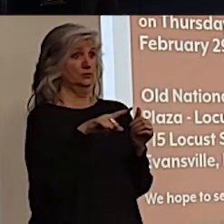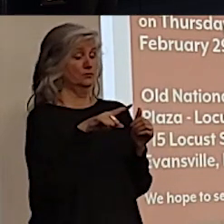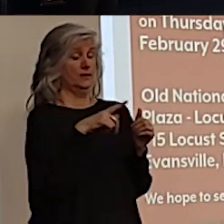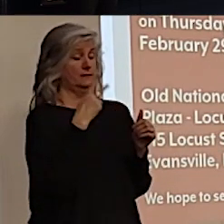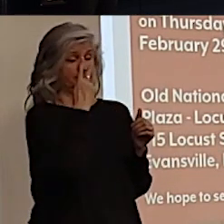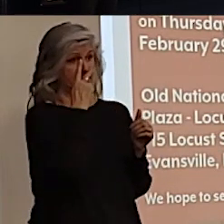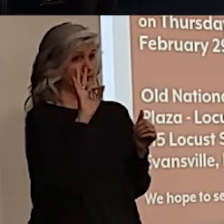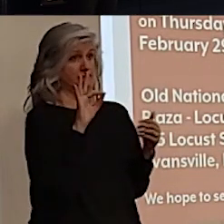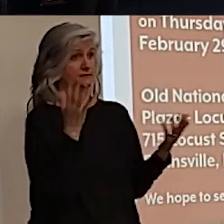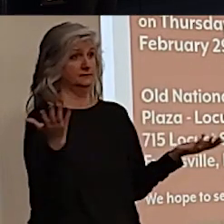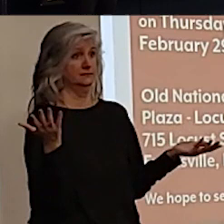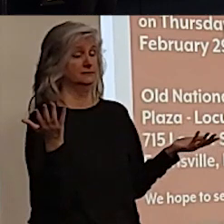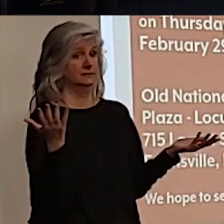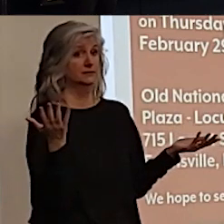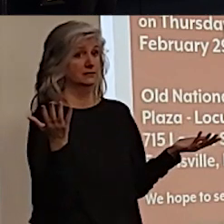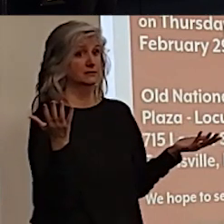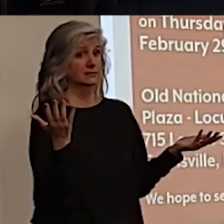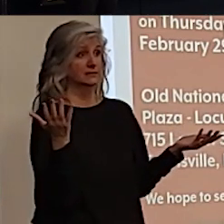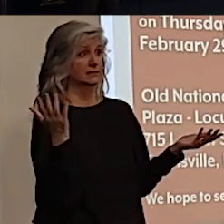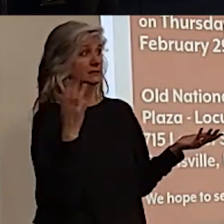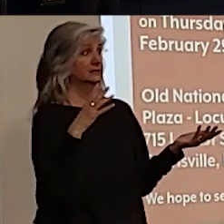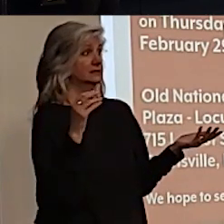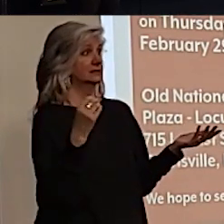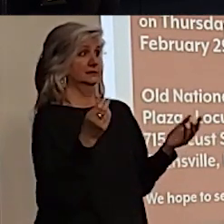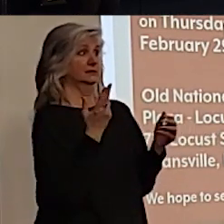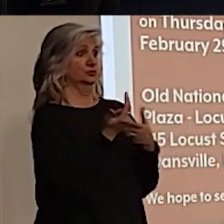pissed, and